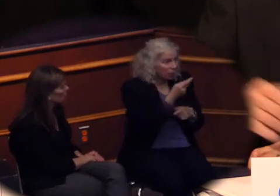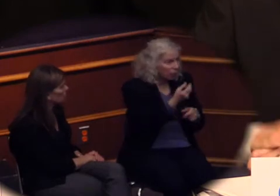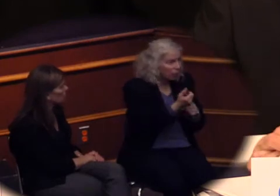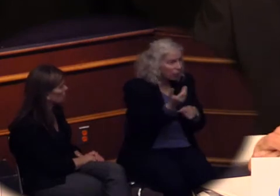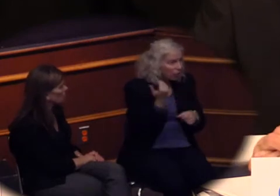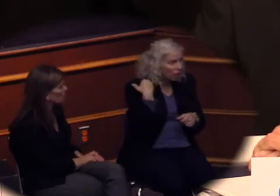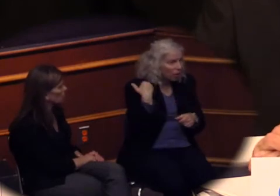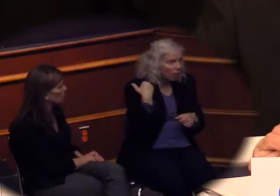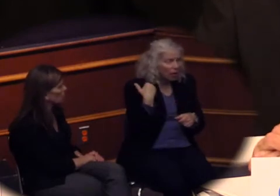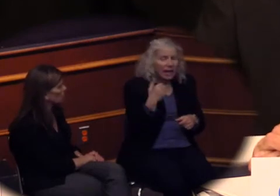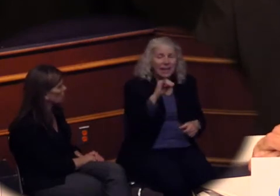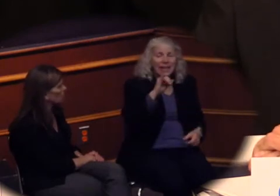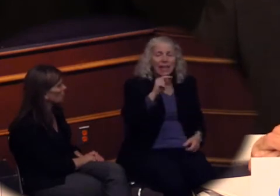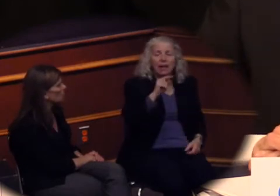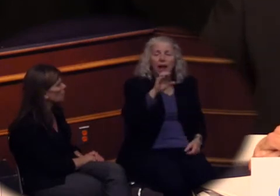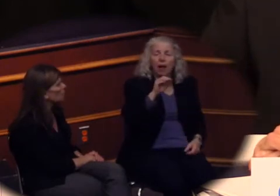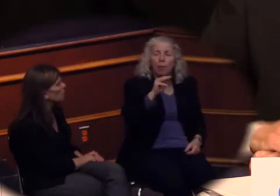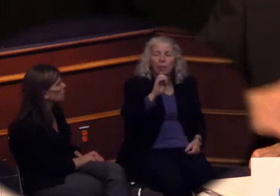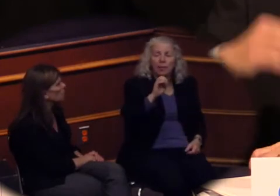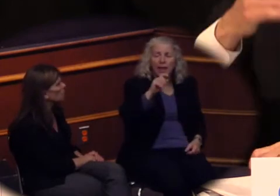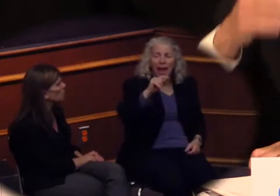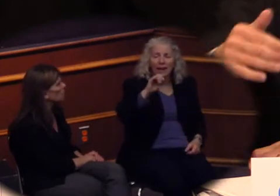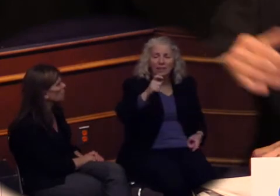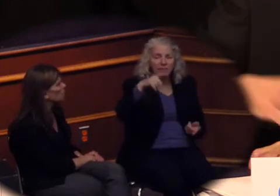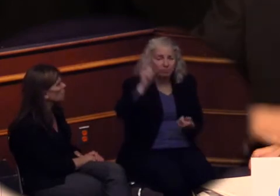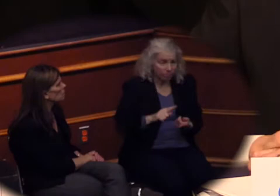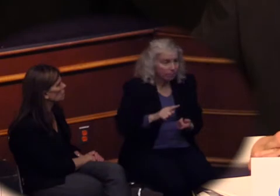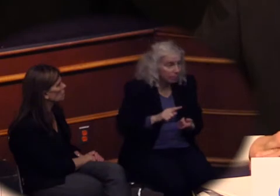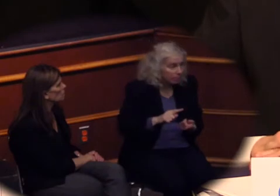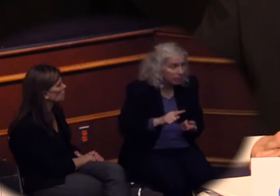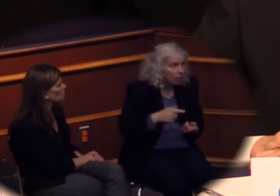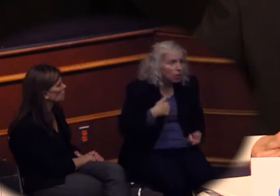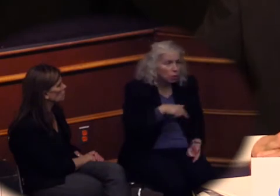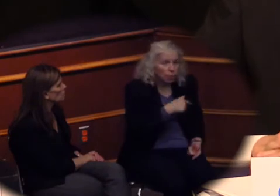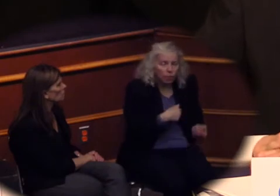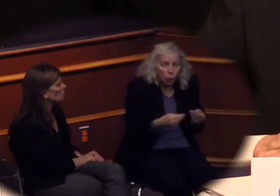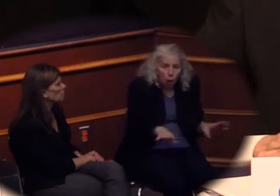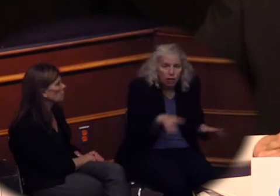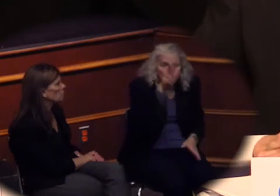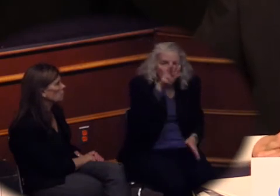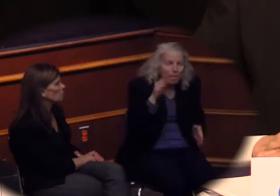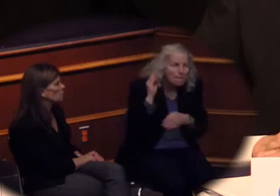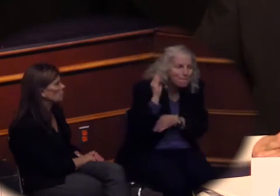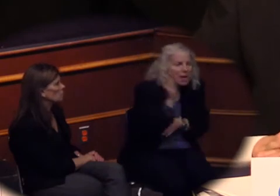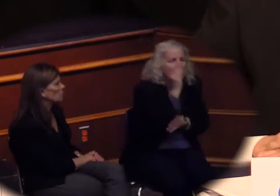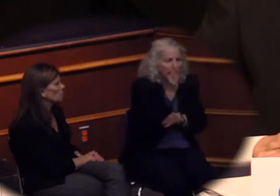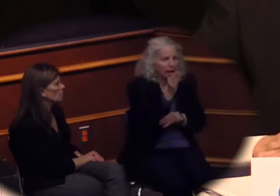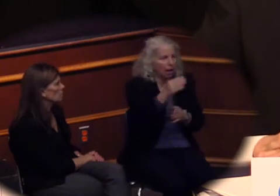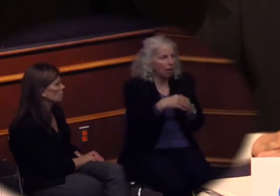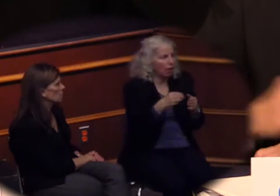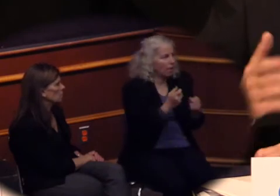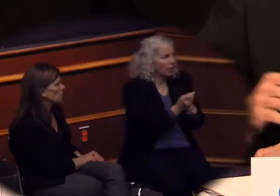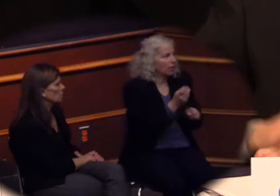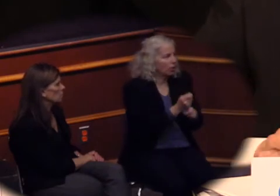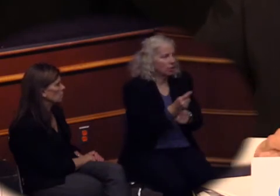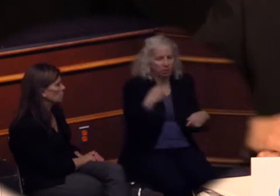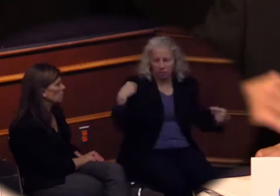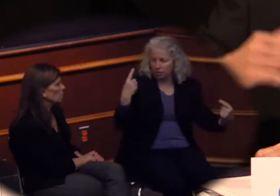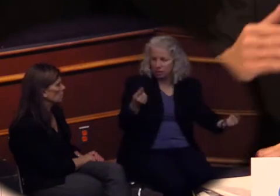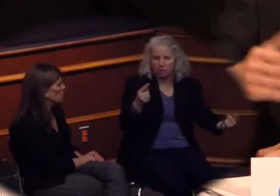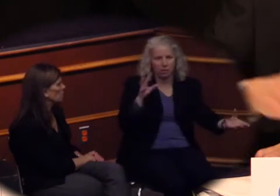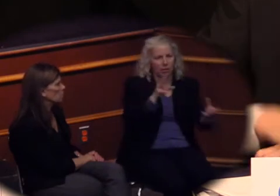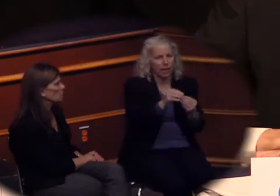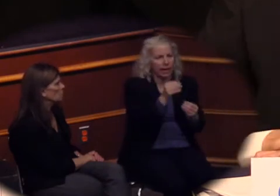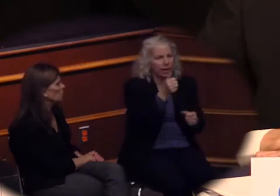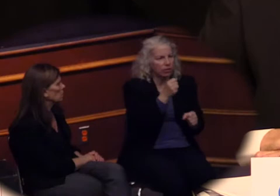lowered the income tax rate. And what that's meant effectively is that we have lost $3 billion of revenue every year over 10 years.